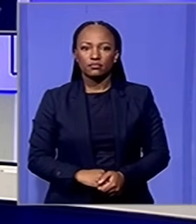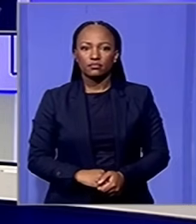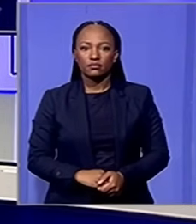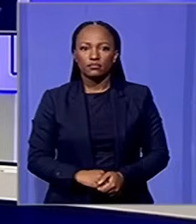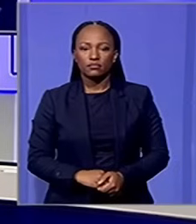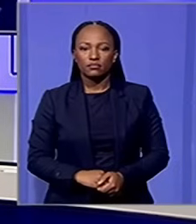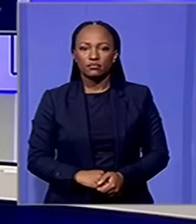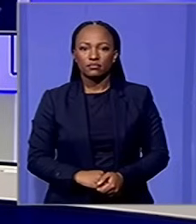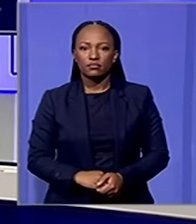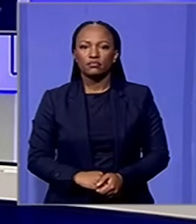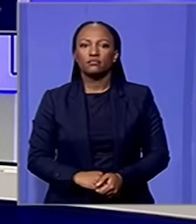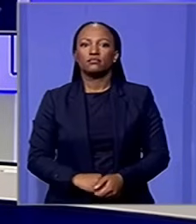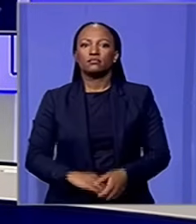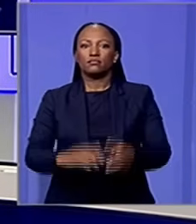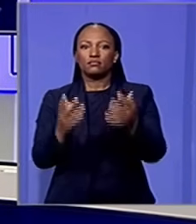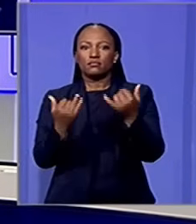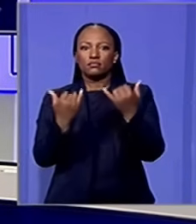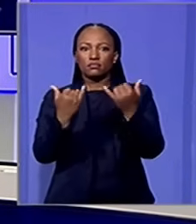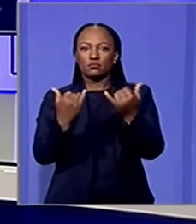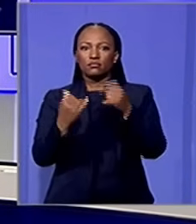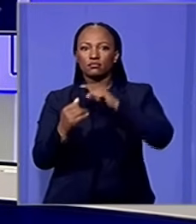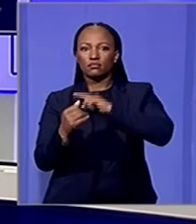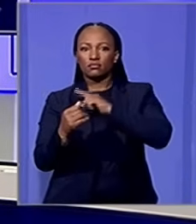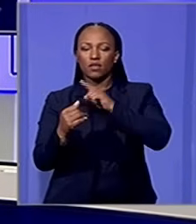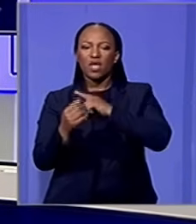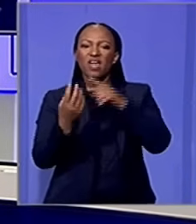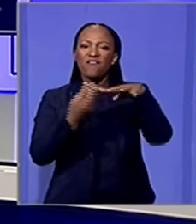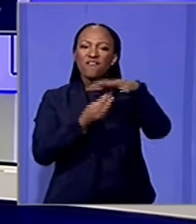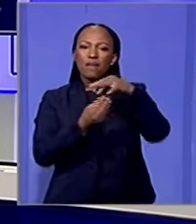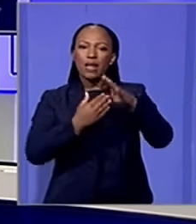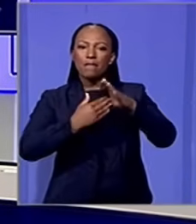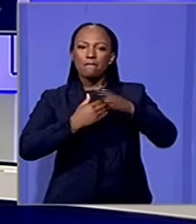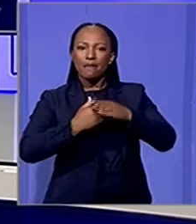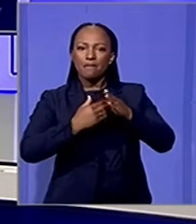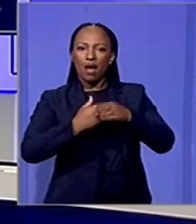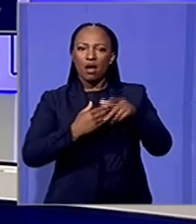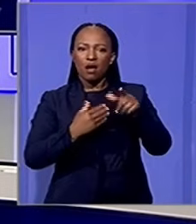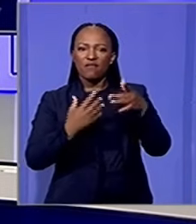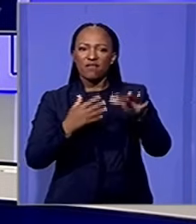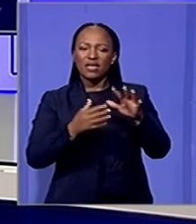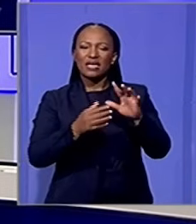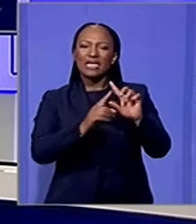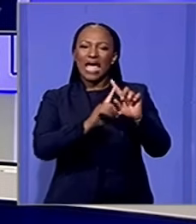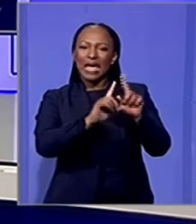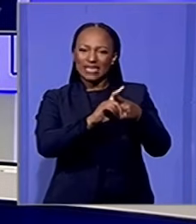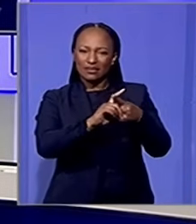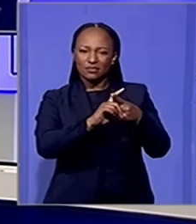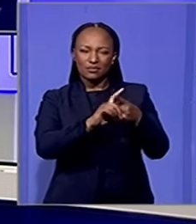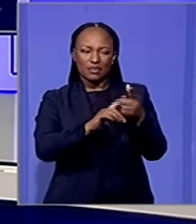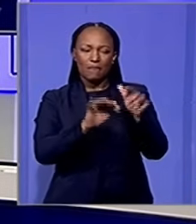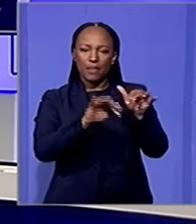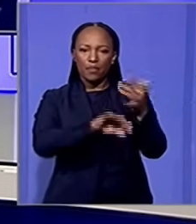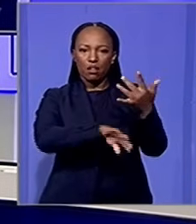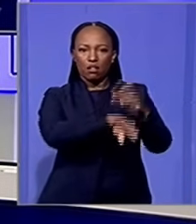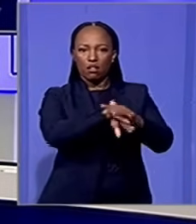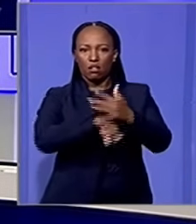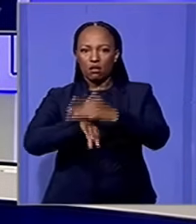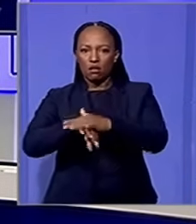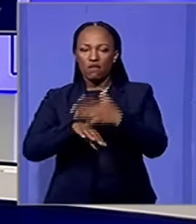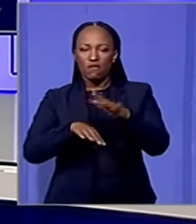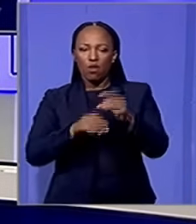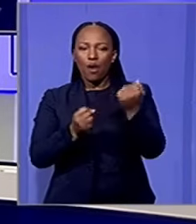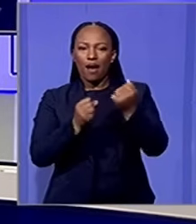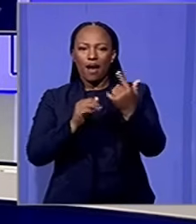Dithulaganyo tša poloko tša ba malapa ba tšwa sehlabelo bao ba hlokagetšego kotsing ya tsela nakong ya mothulano wa difatanaga ka dihlogo magareng